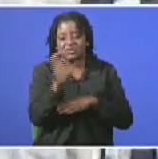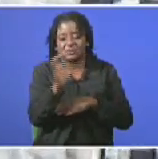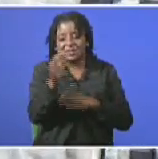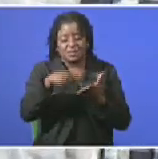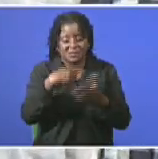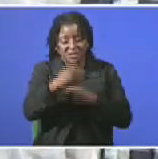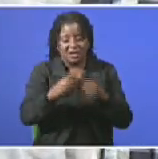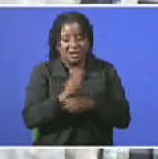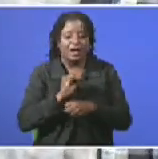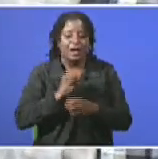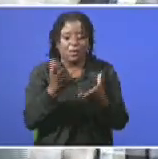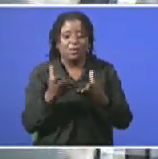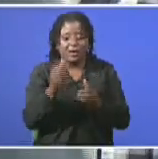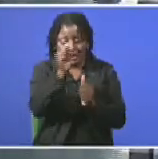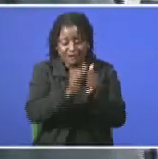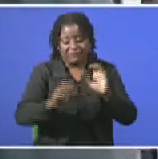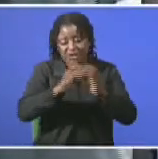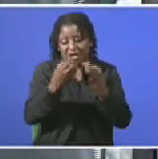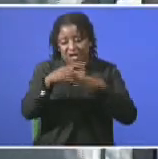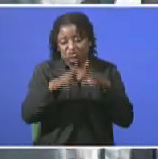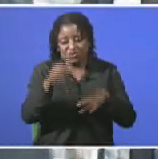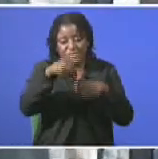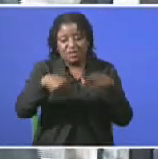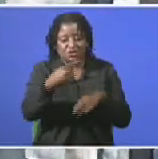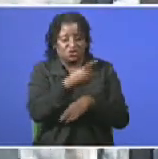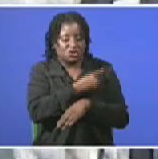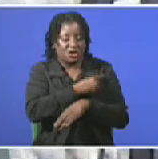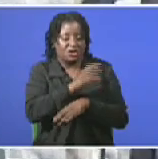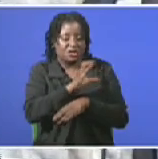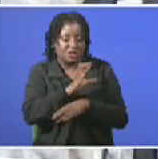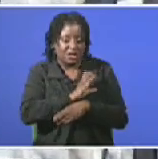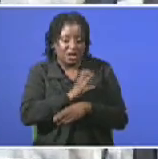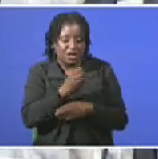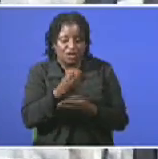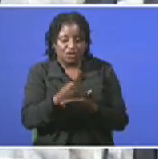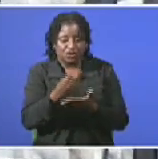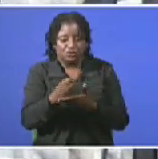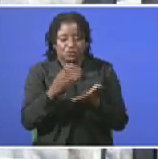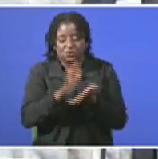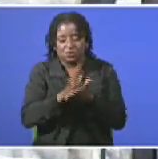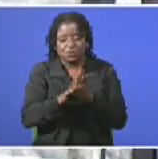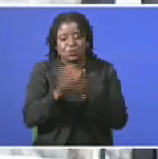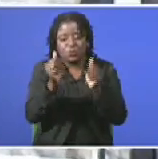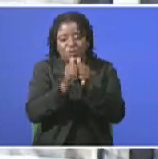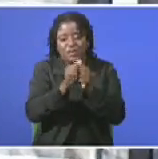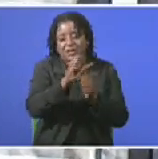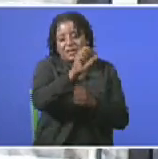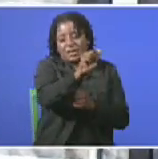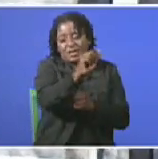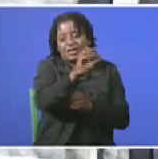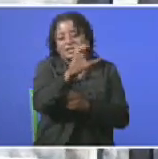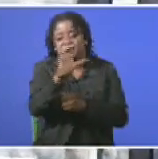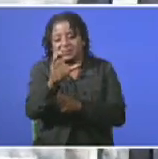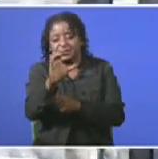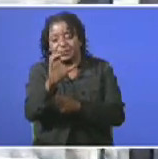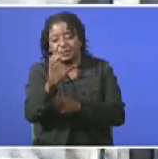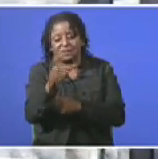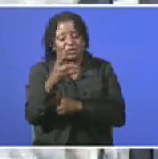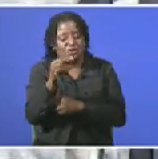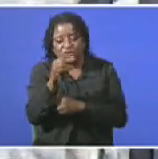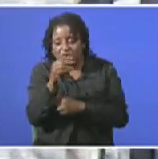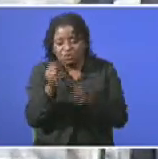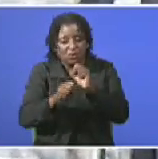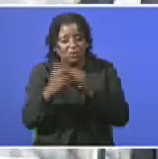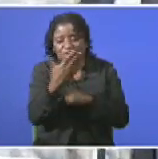air-conditioned. And that way, there's no question about hot classrooms and about